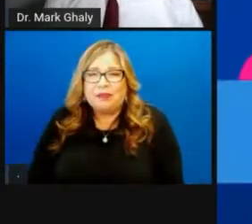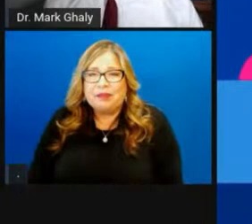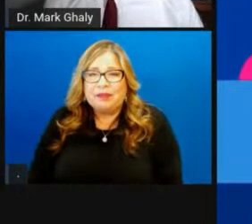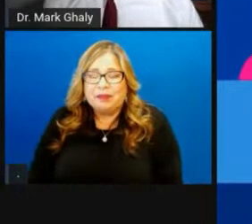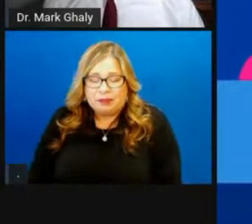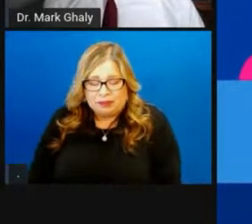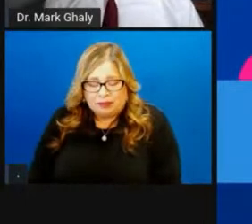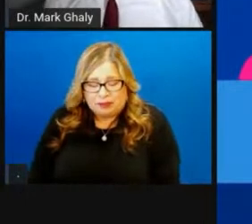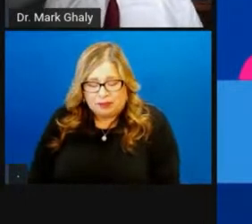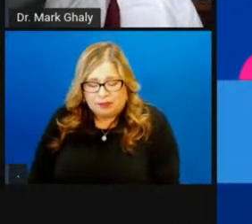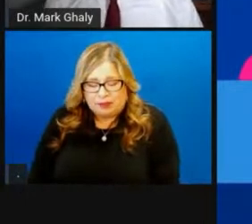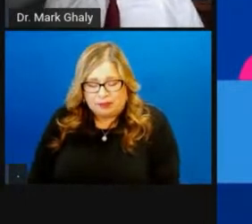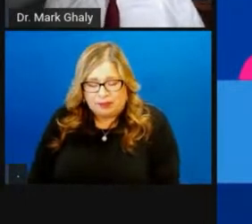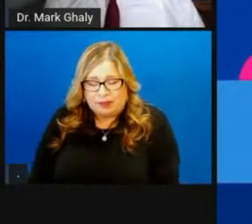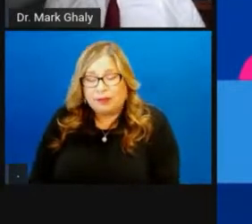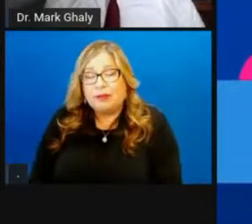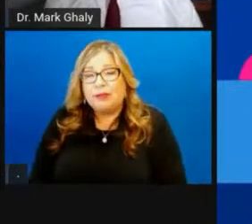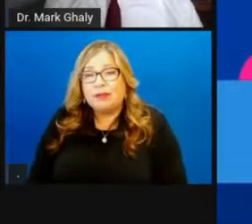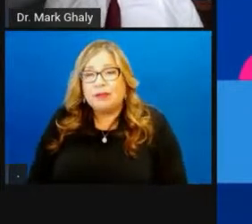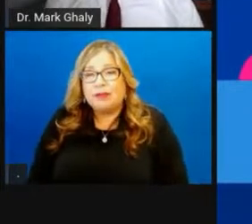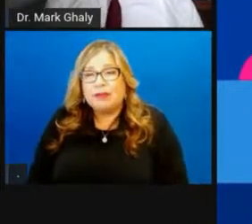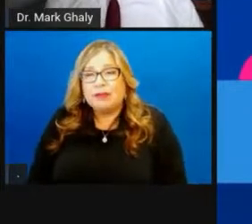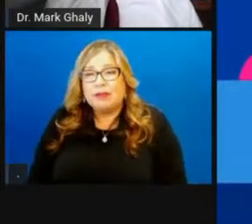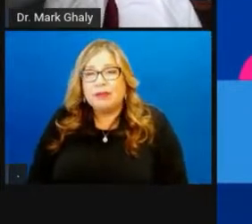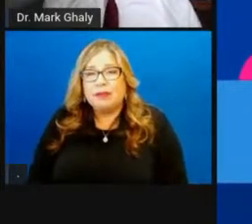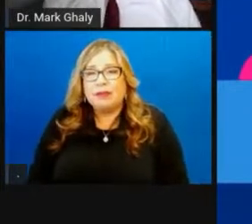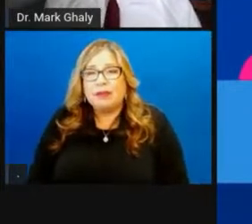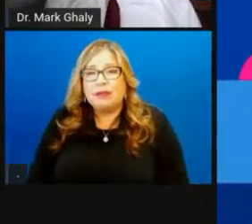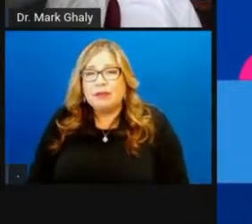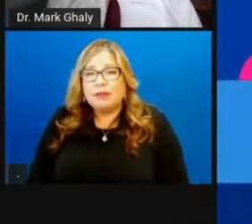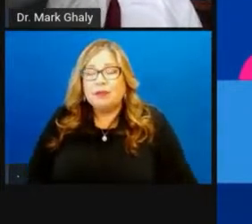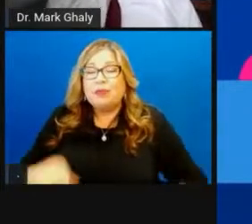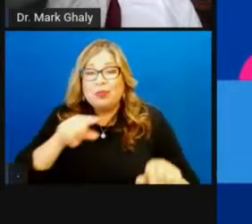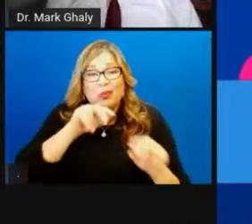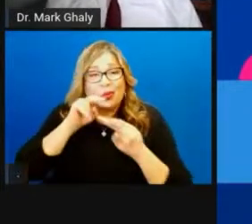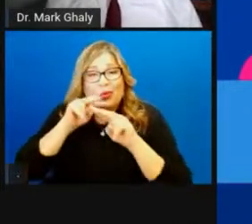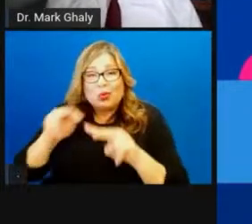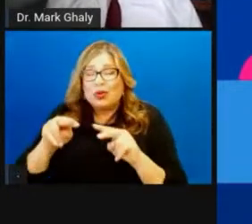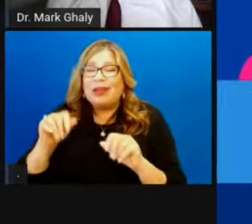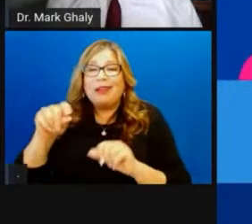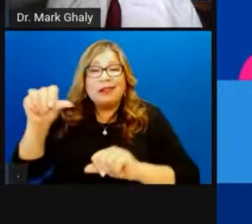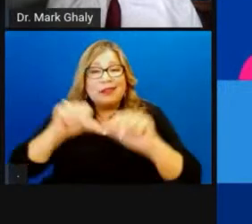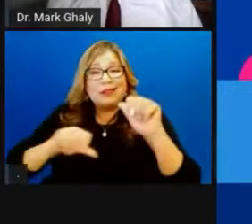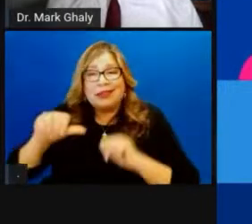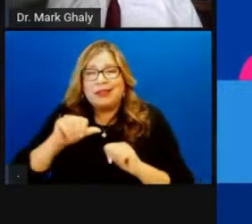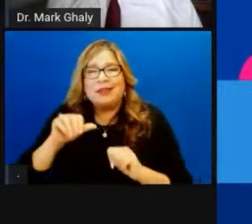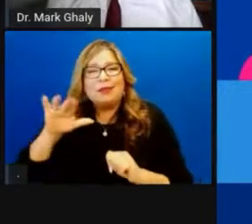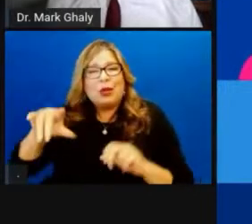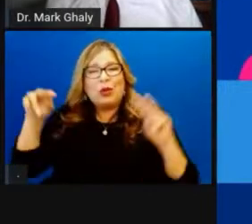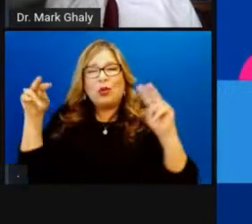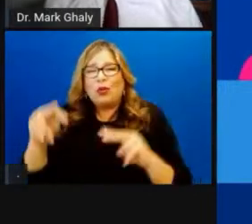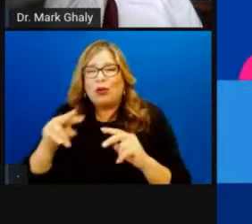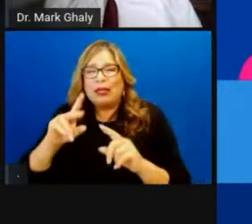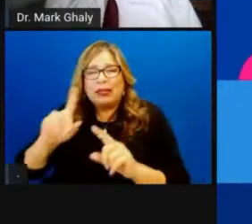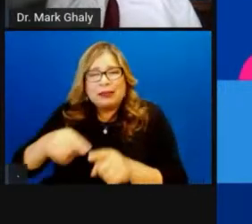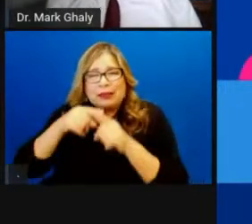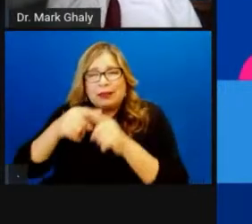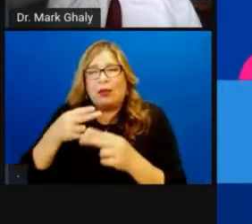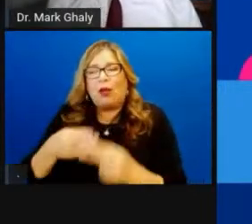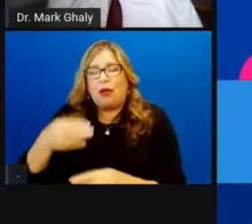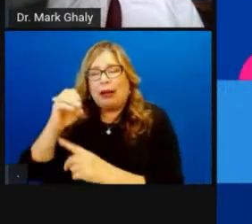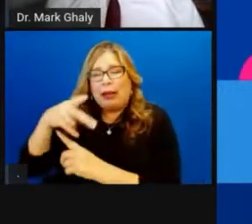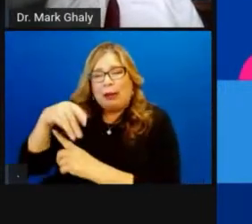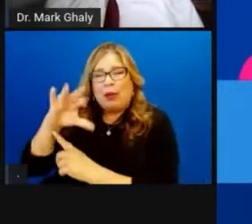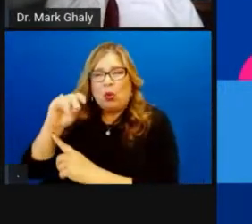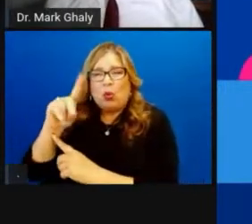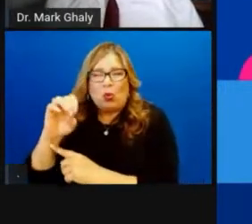If you look at what the scientists or the epidemiologists call the epidemiologic curve, the EPI curve for